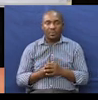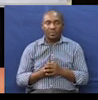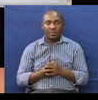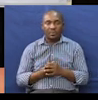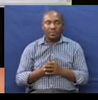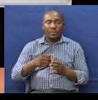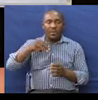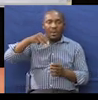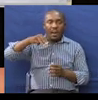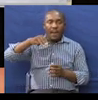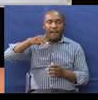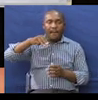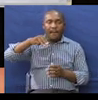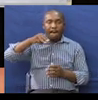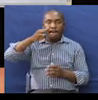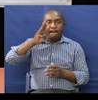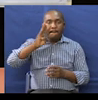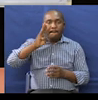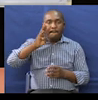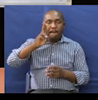the Mbuti.